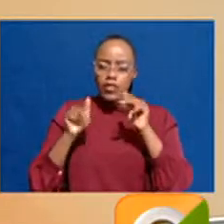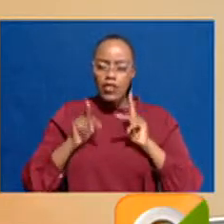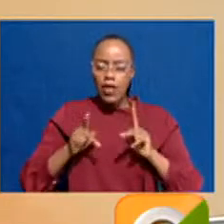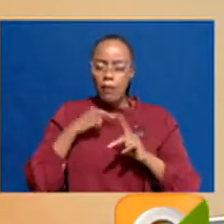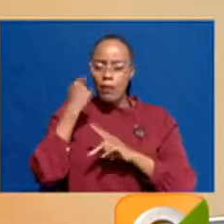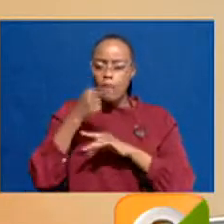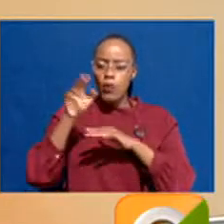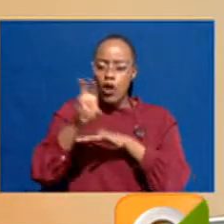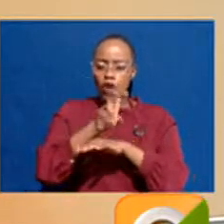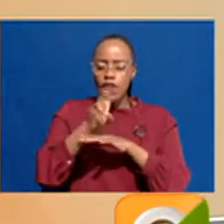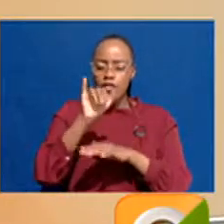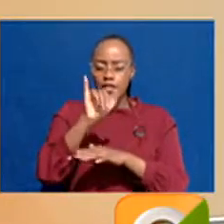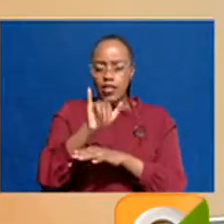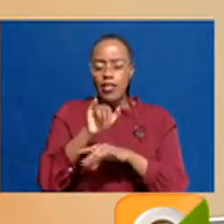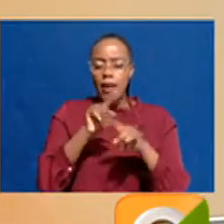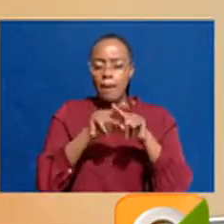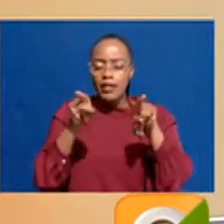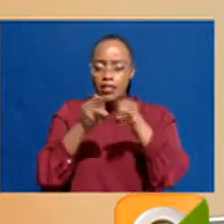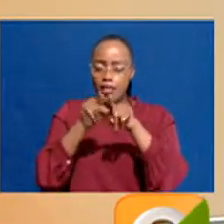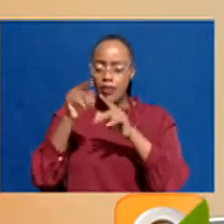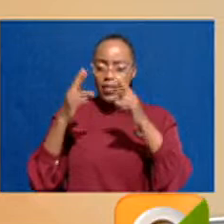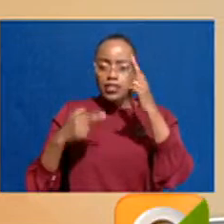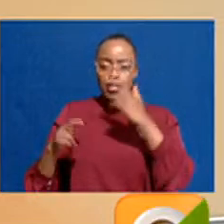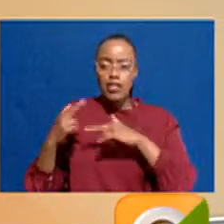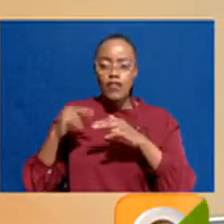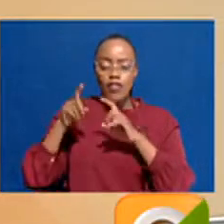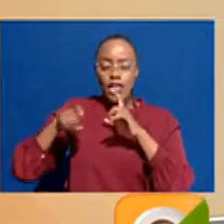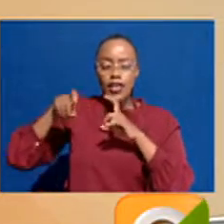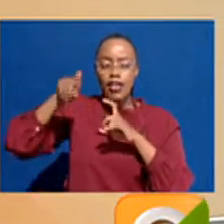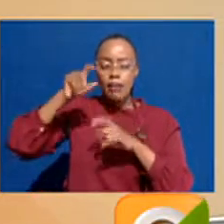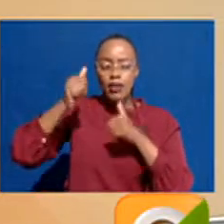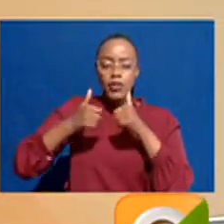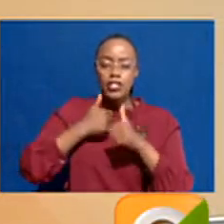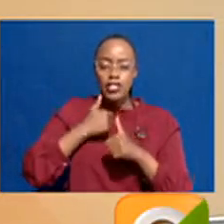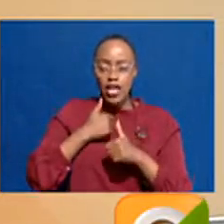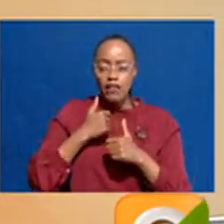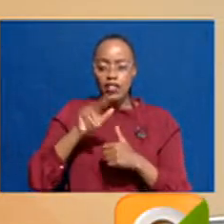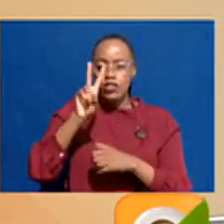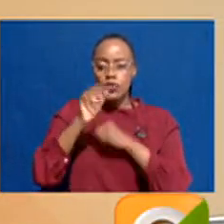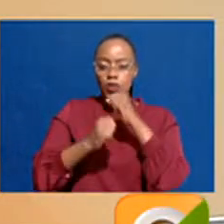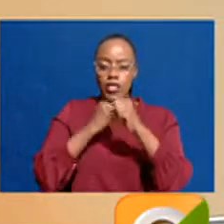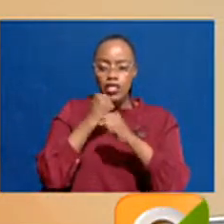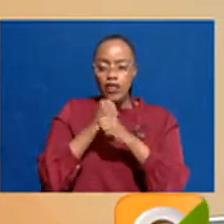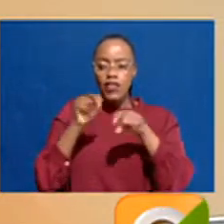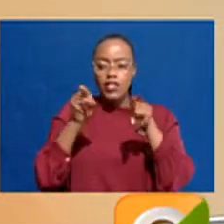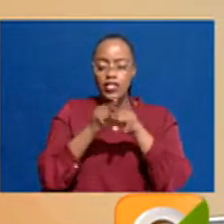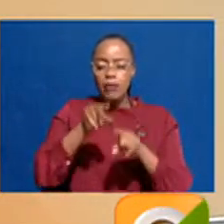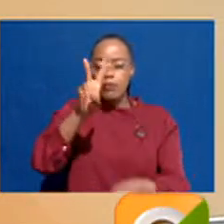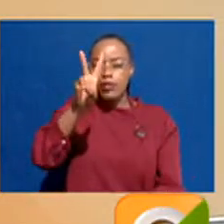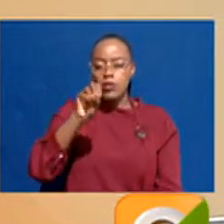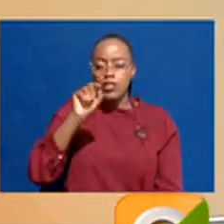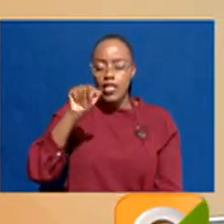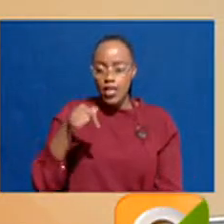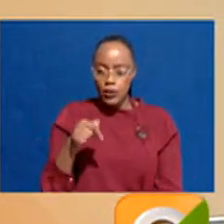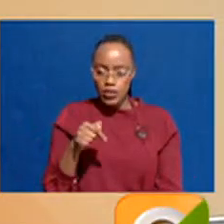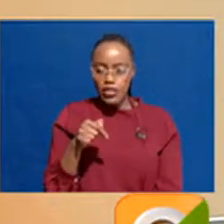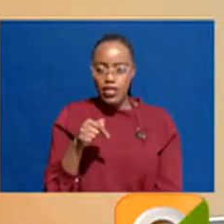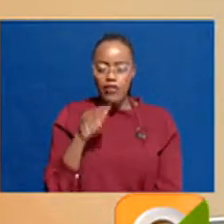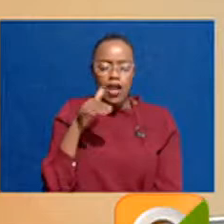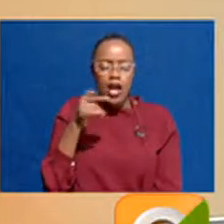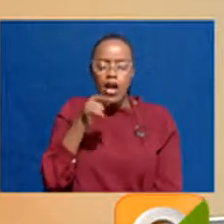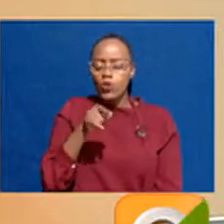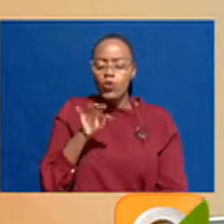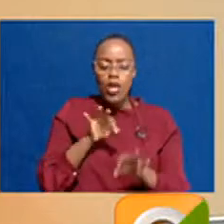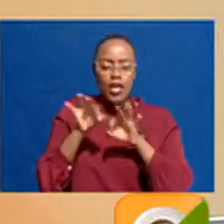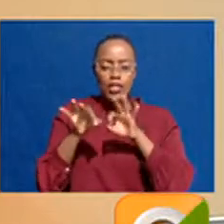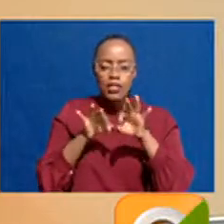oversight. But in this review, the increment, even across 2 years, is just about 20,000 shillings. How do you